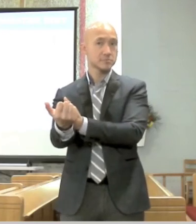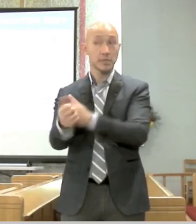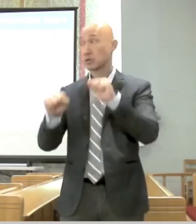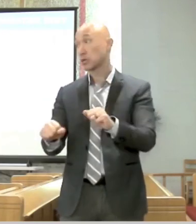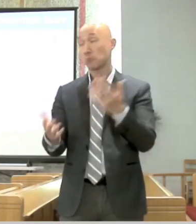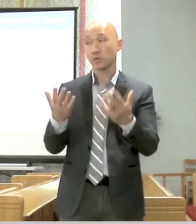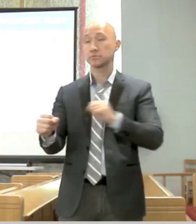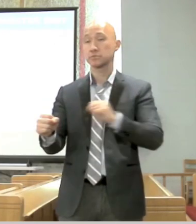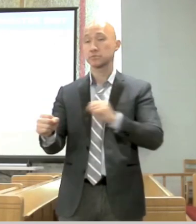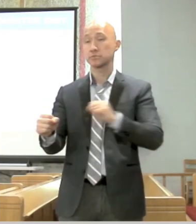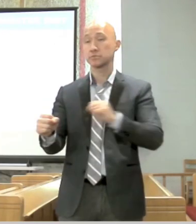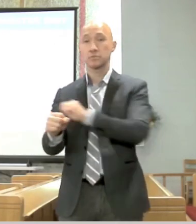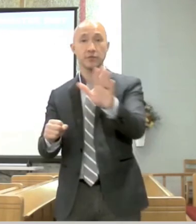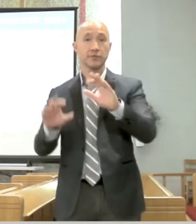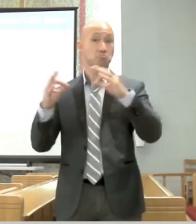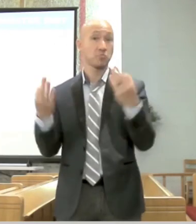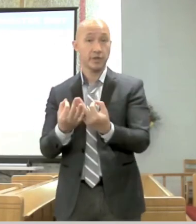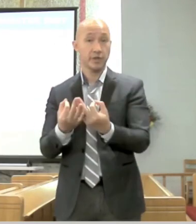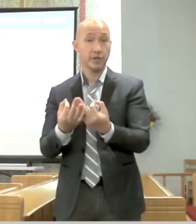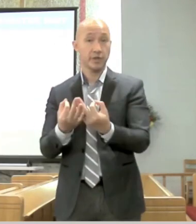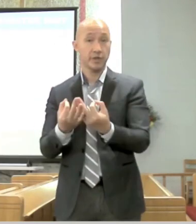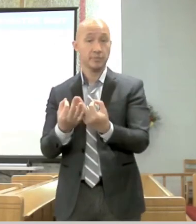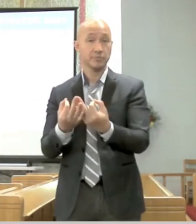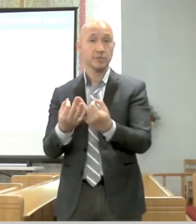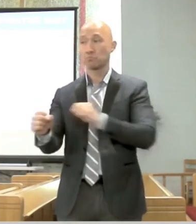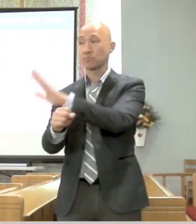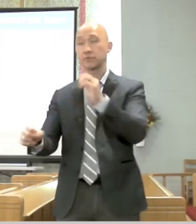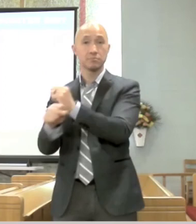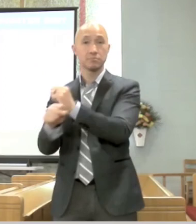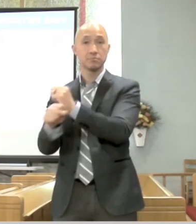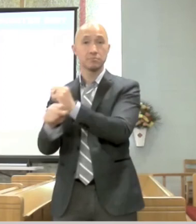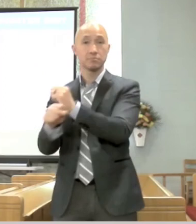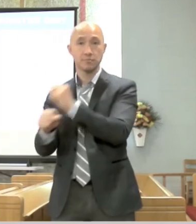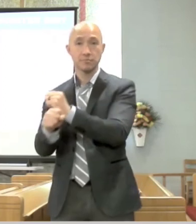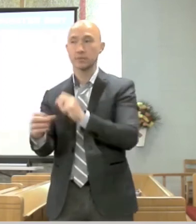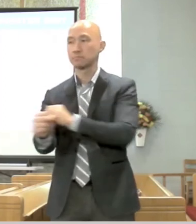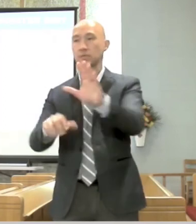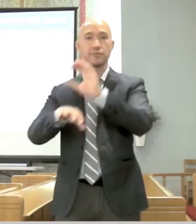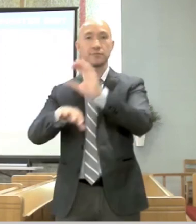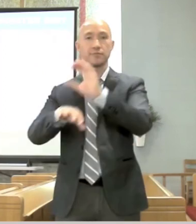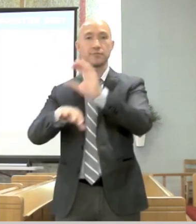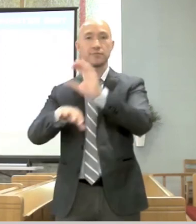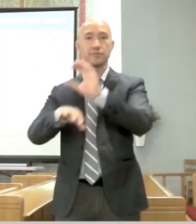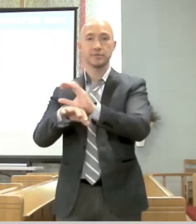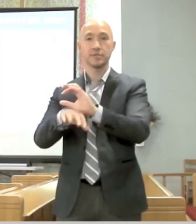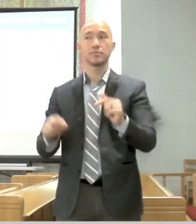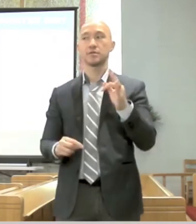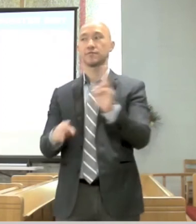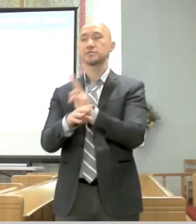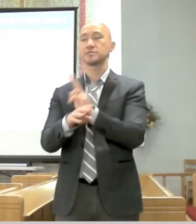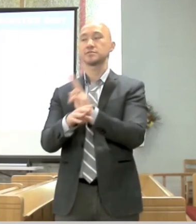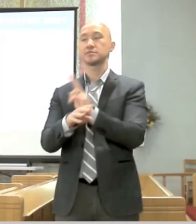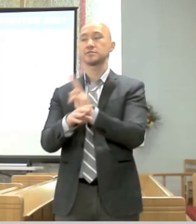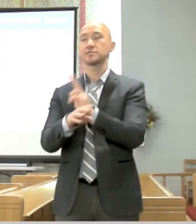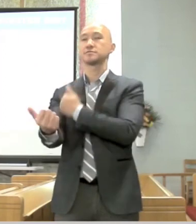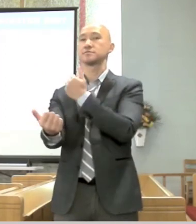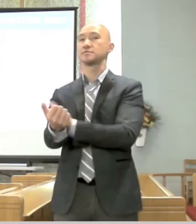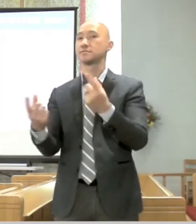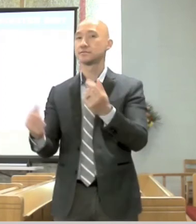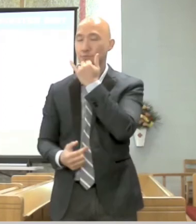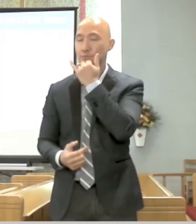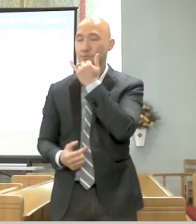your company, in the church. Well, you must use that leverage and that power to do